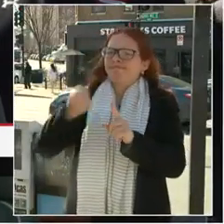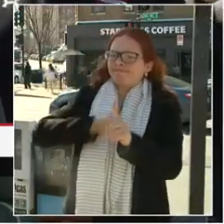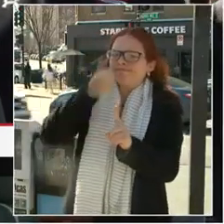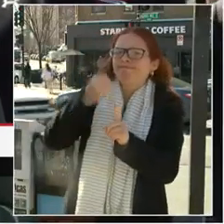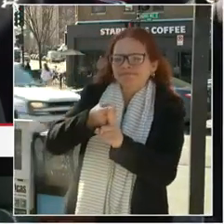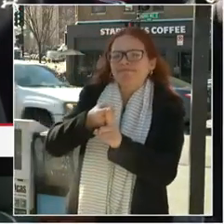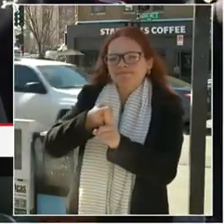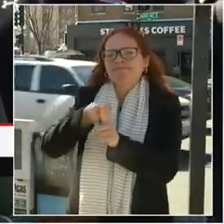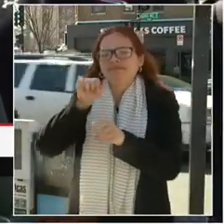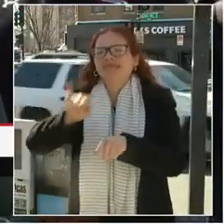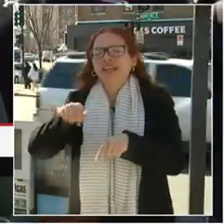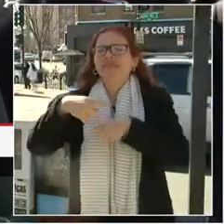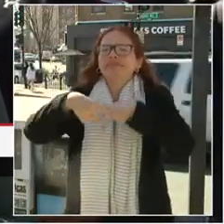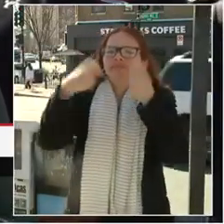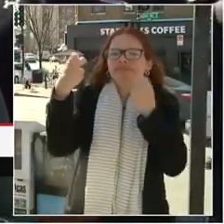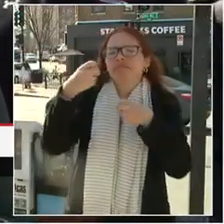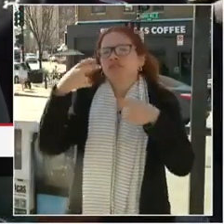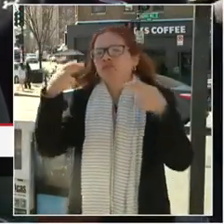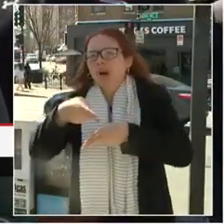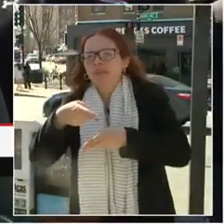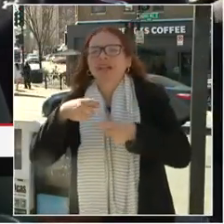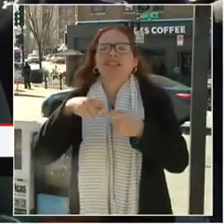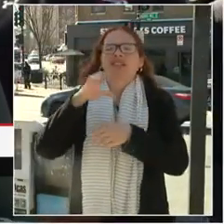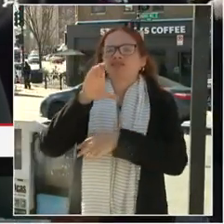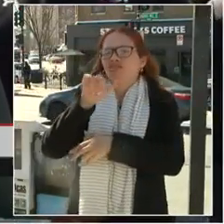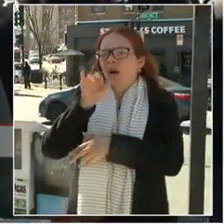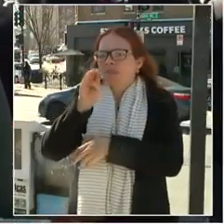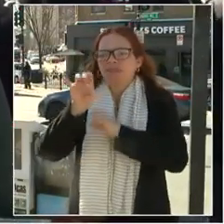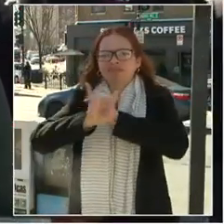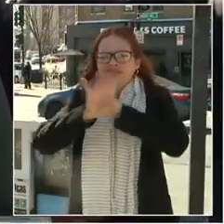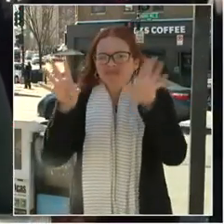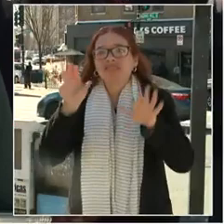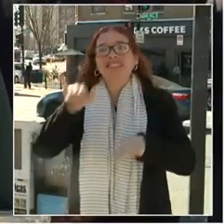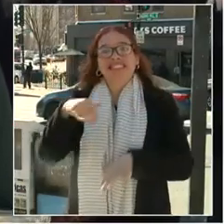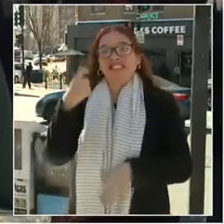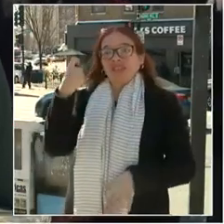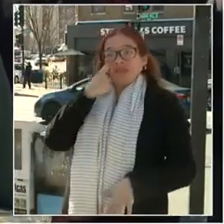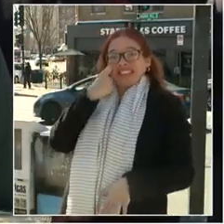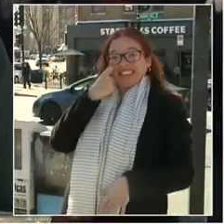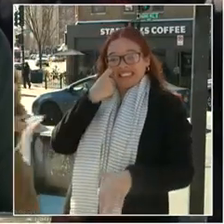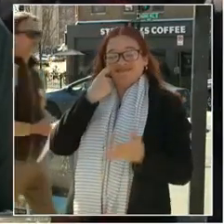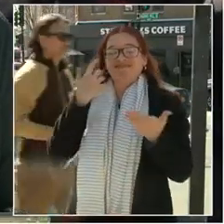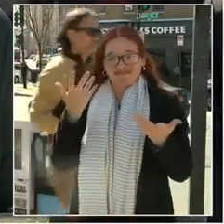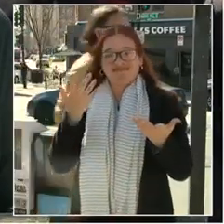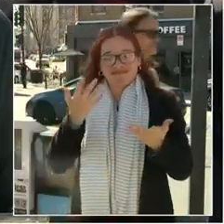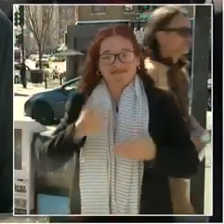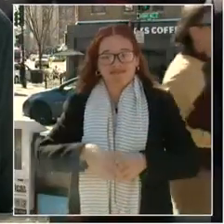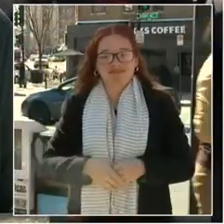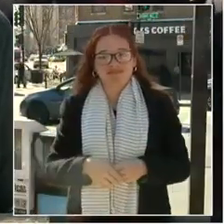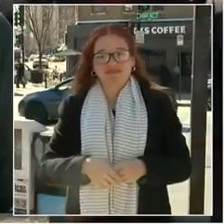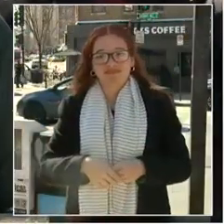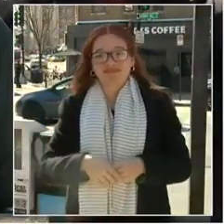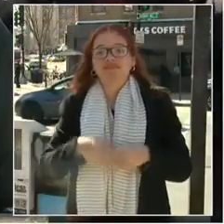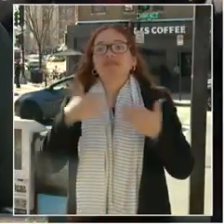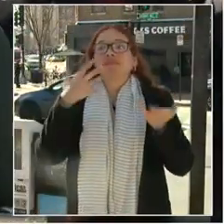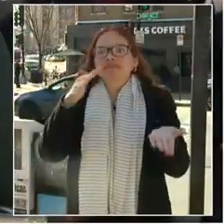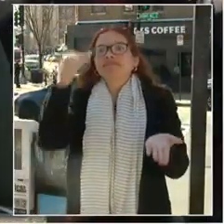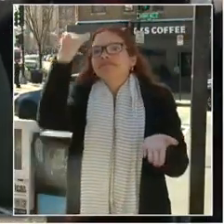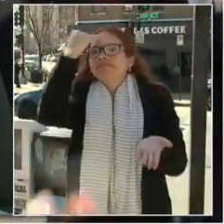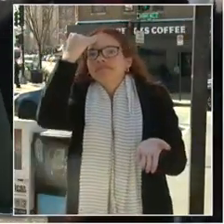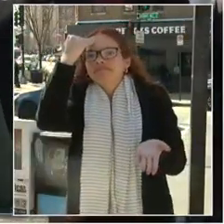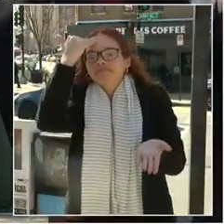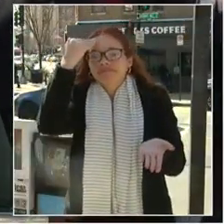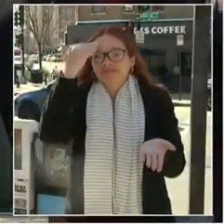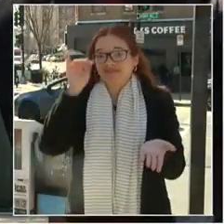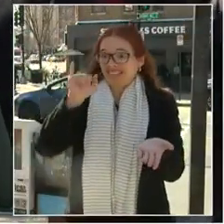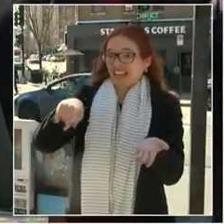other crimes in the recent days and weeks. And while we know that violent crime